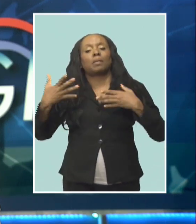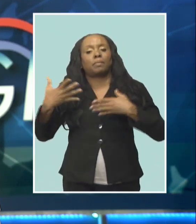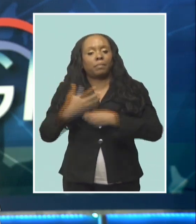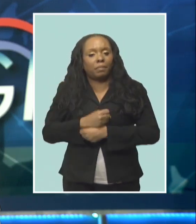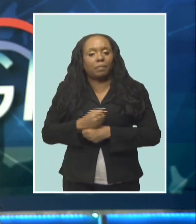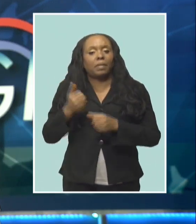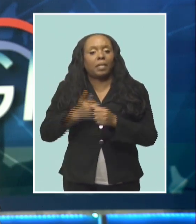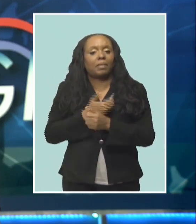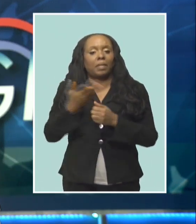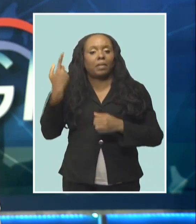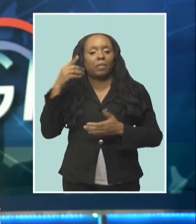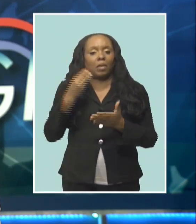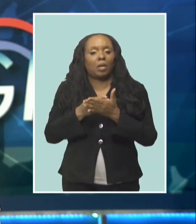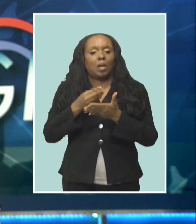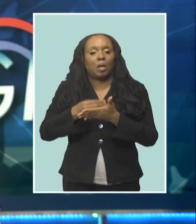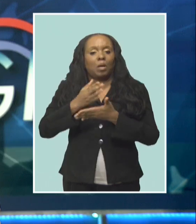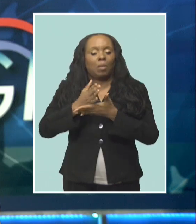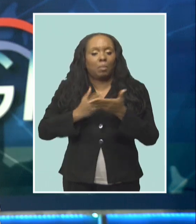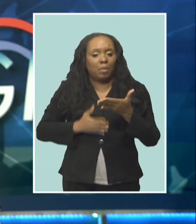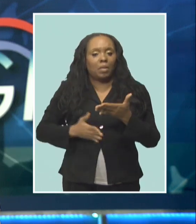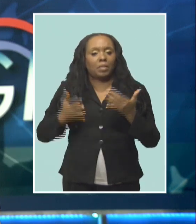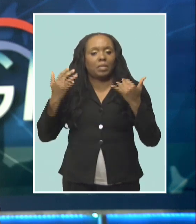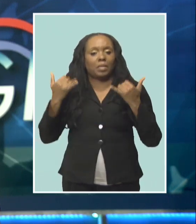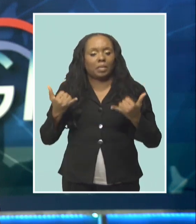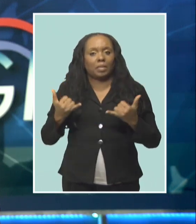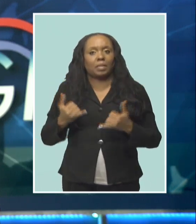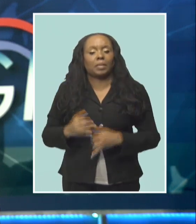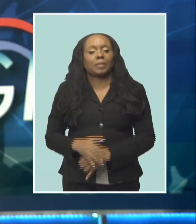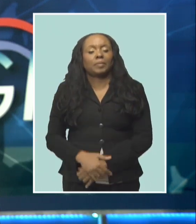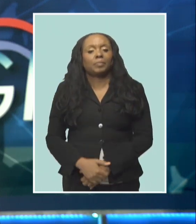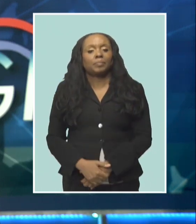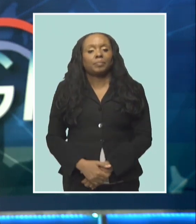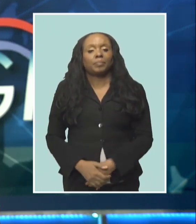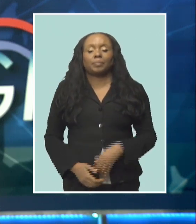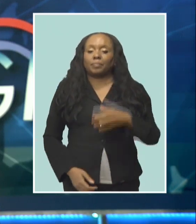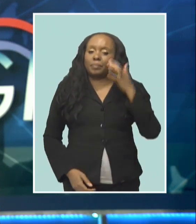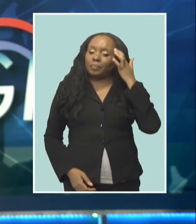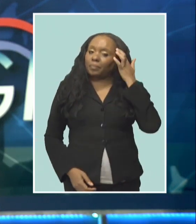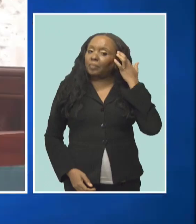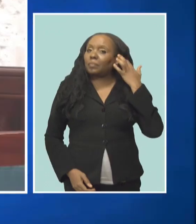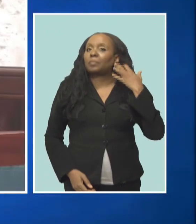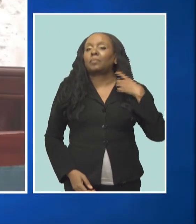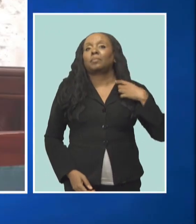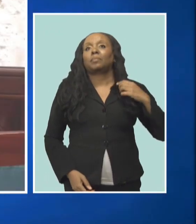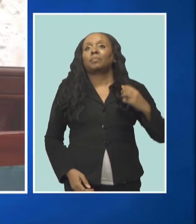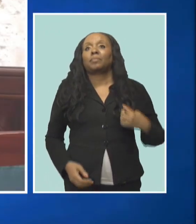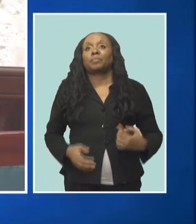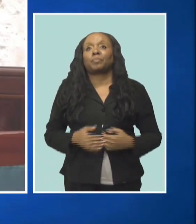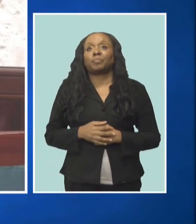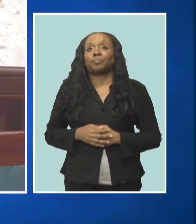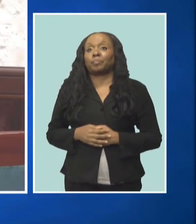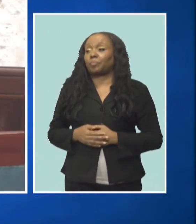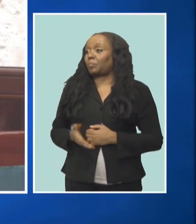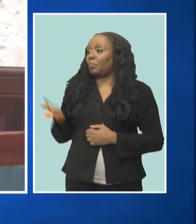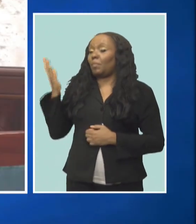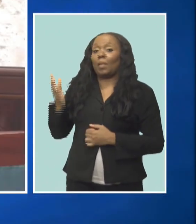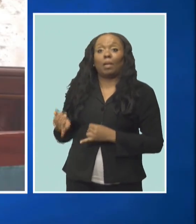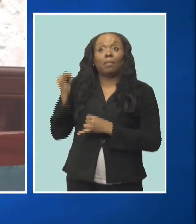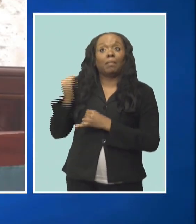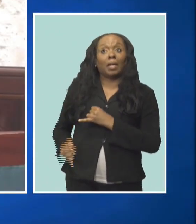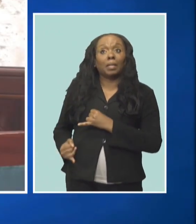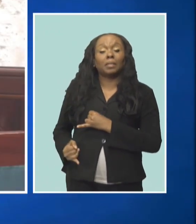the budgetary proposals and financial statement 2025. And finally, there will be an extension,